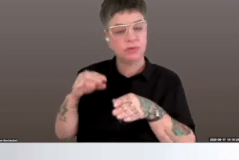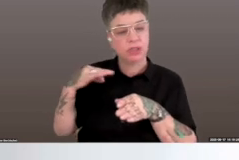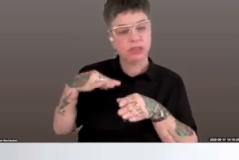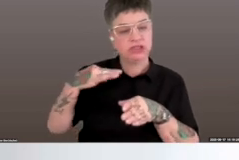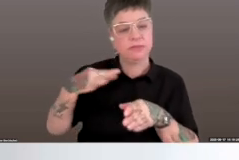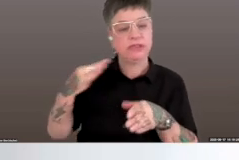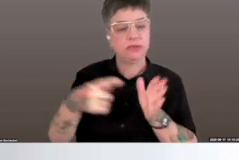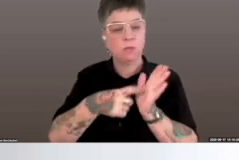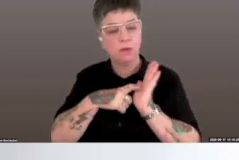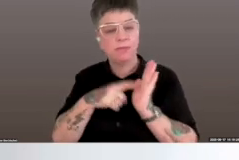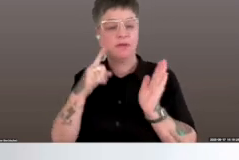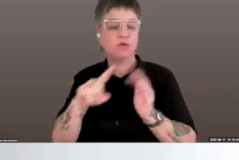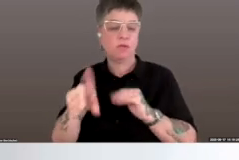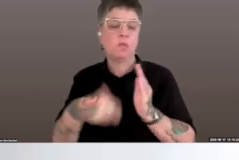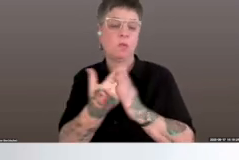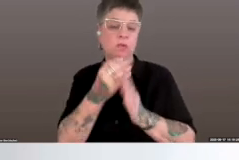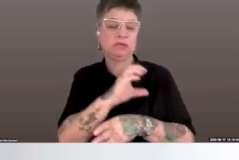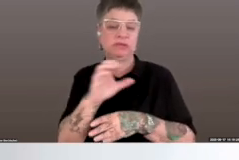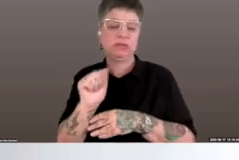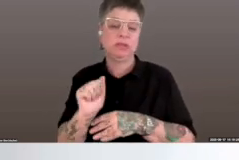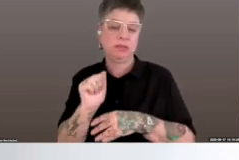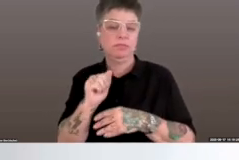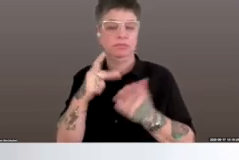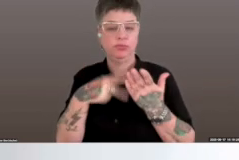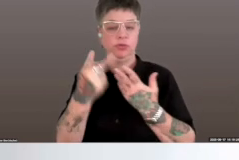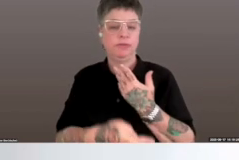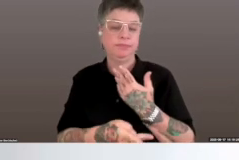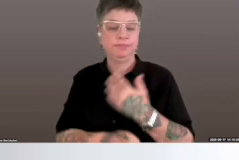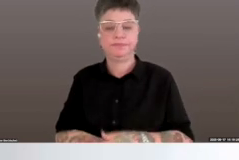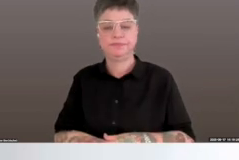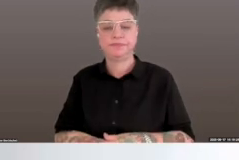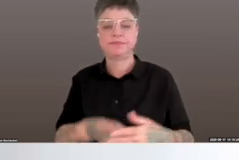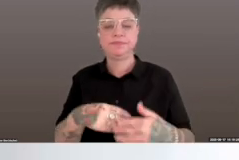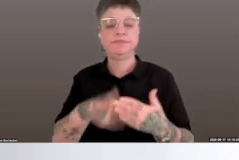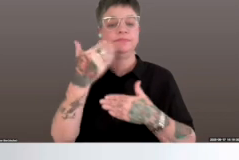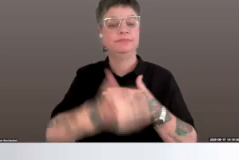regional CC4A programs. Next slide, please.